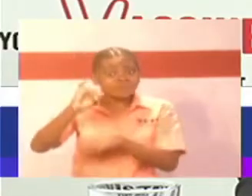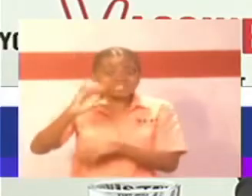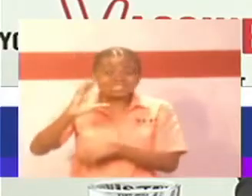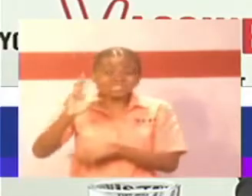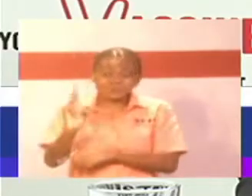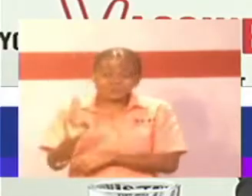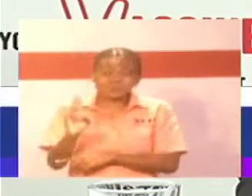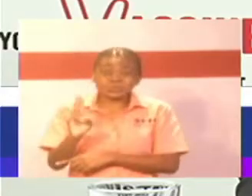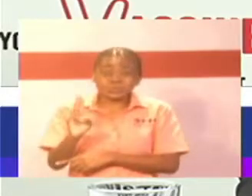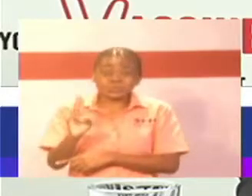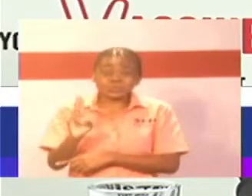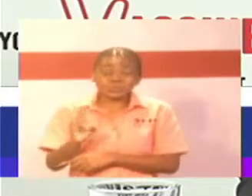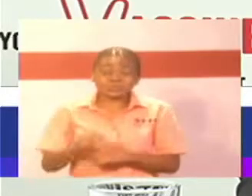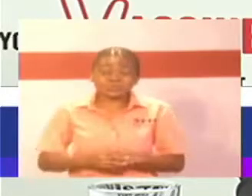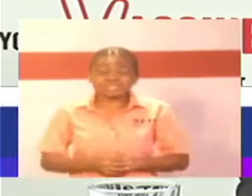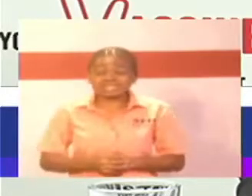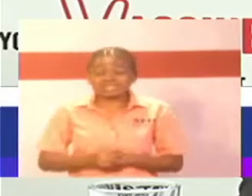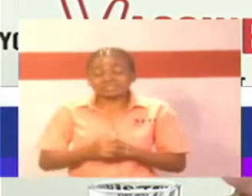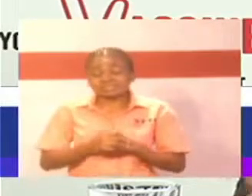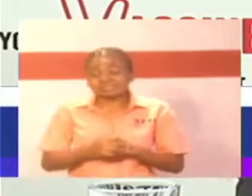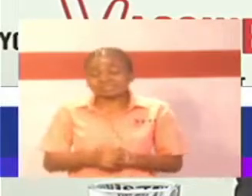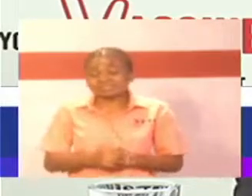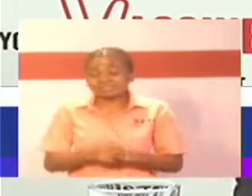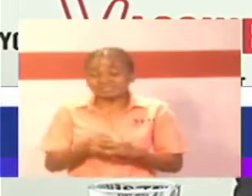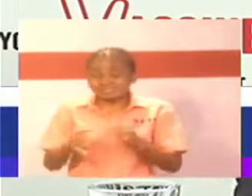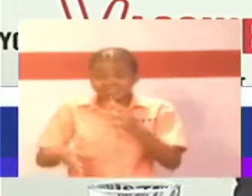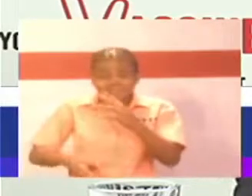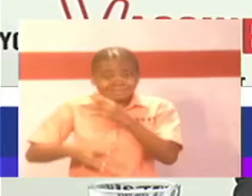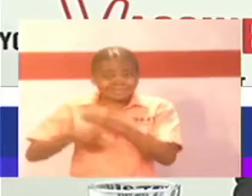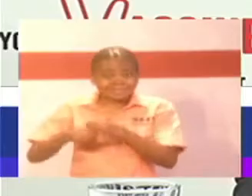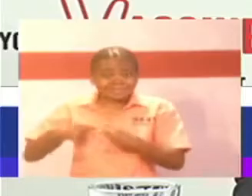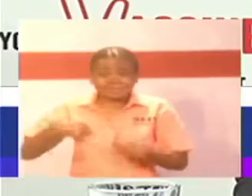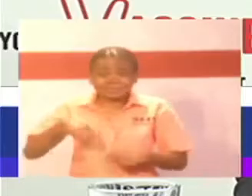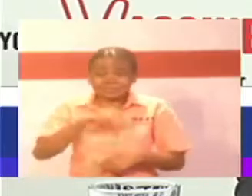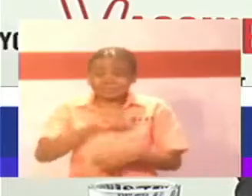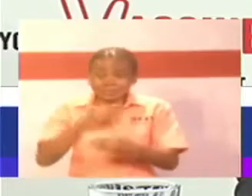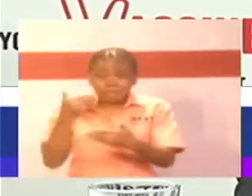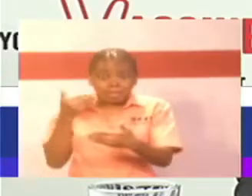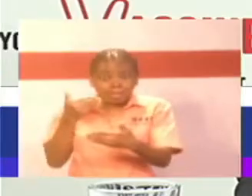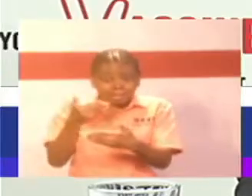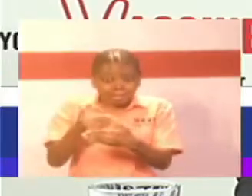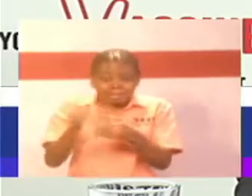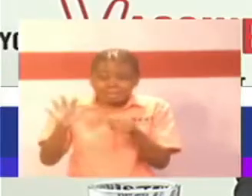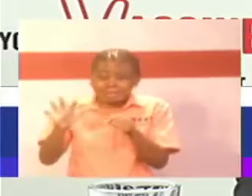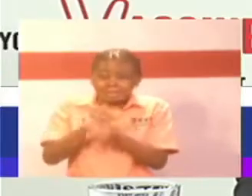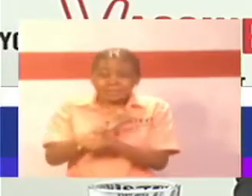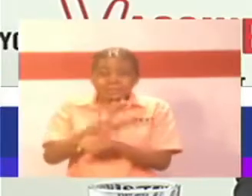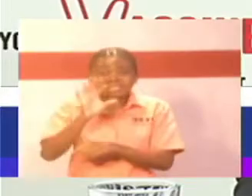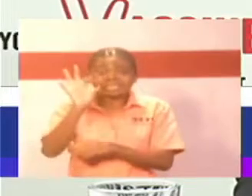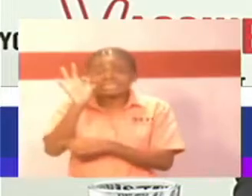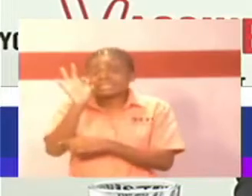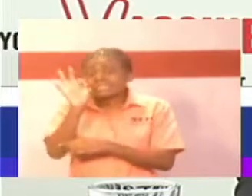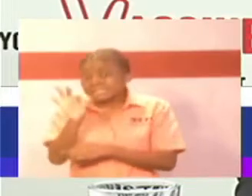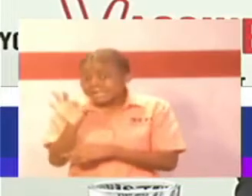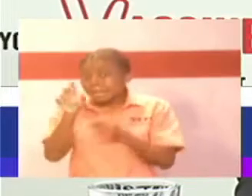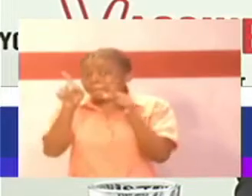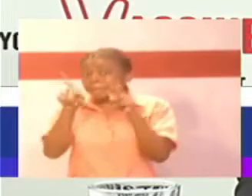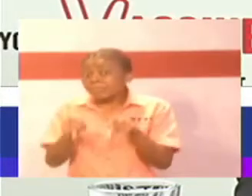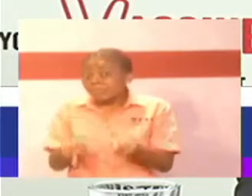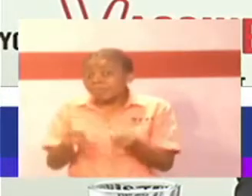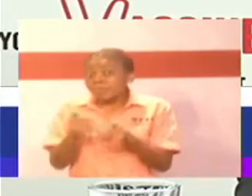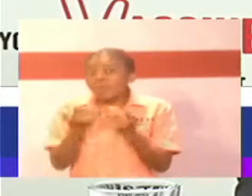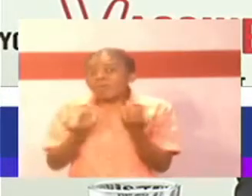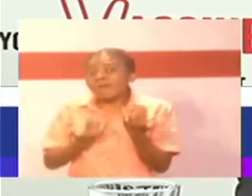So, in addition to us having reached almost maximum capacity, 9 persons, 9 souls, are